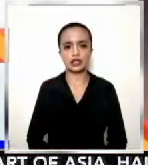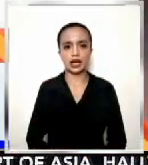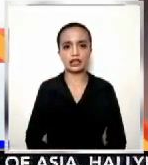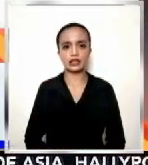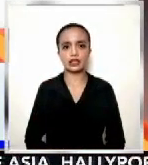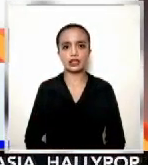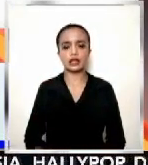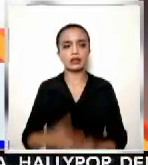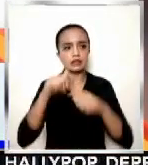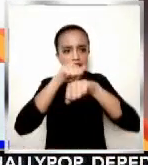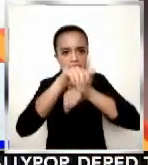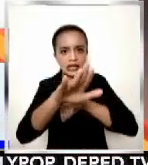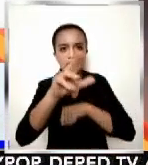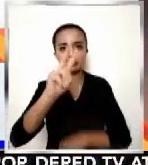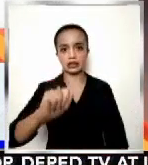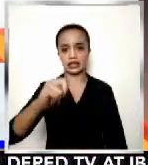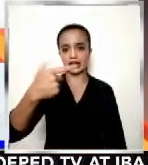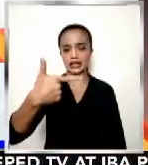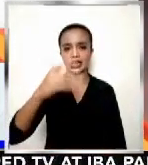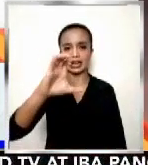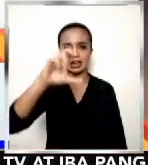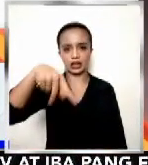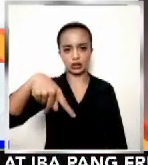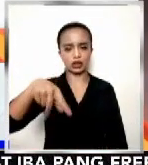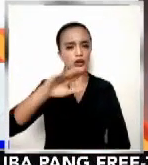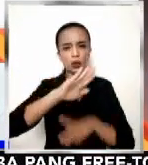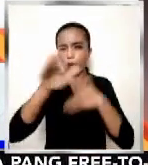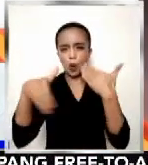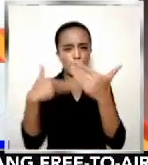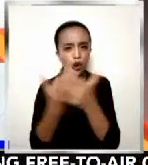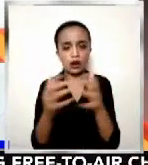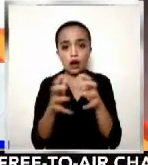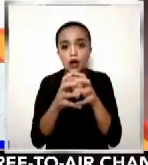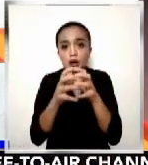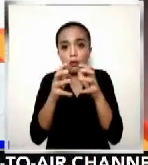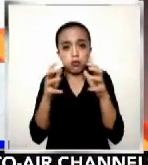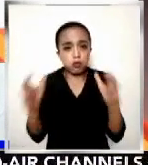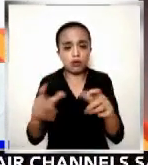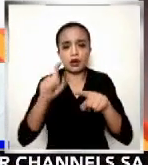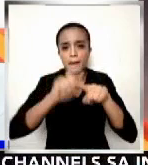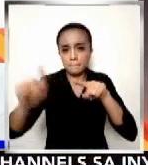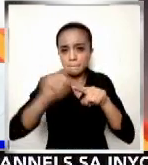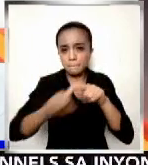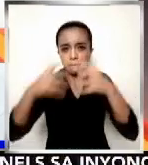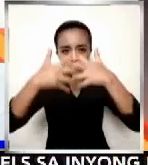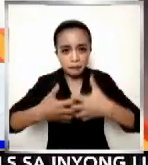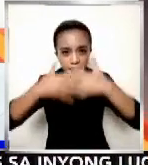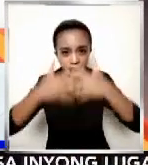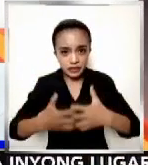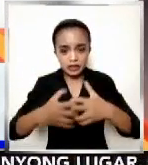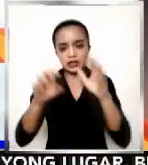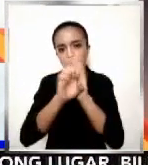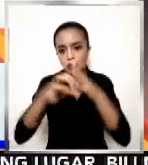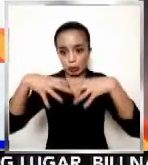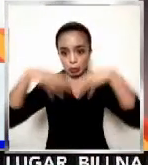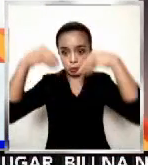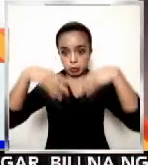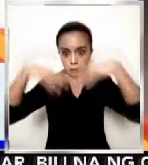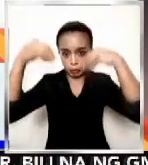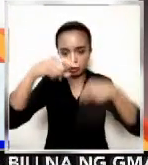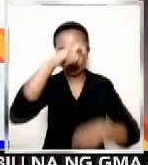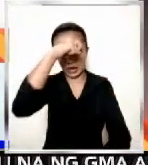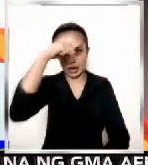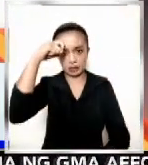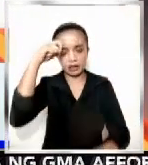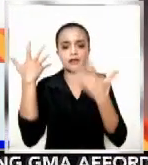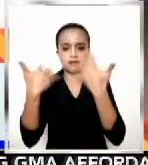Ilihan and all these plants, you know, who are having their plant outage during summer. We wrote them and we